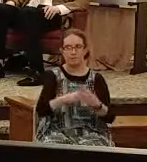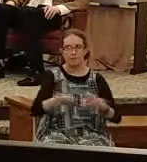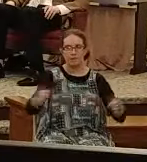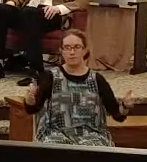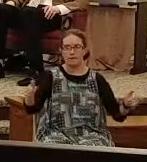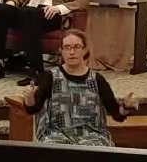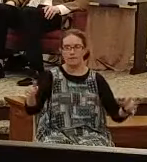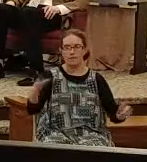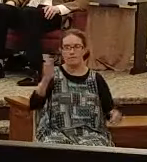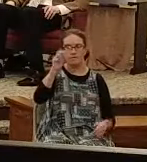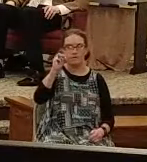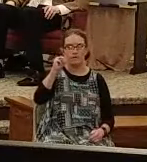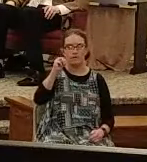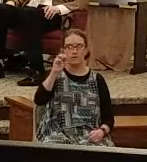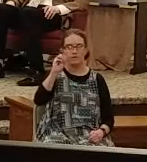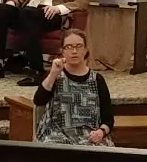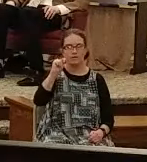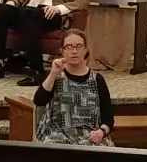her emotions.